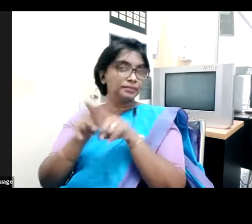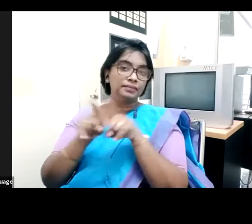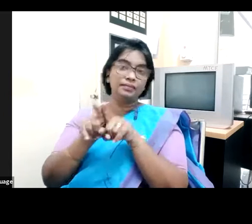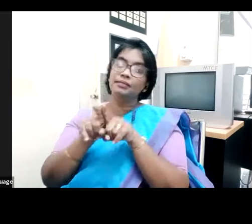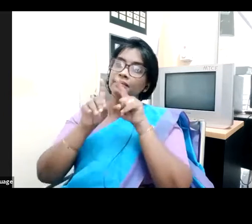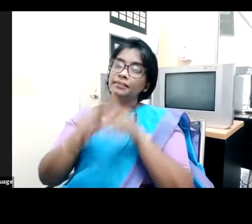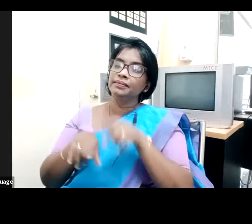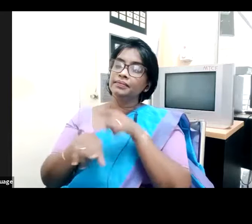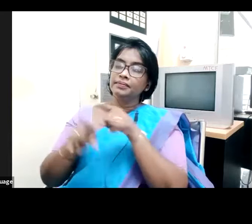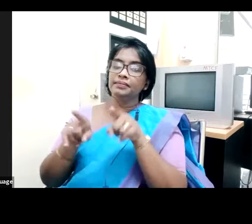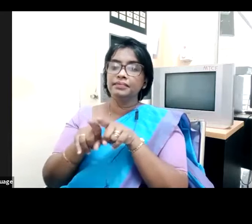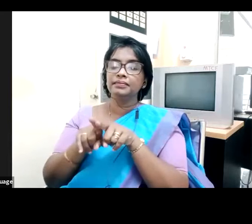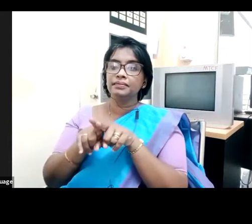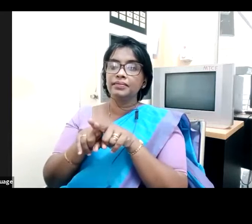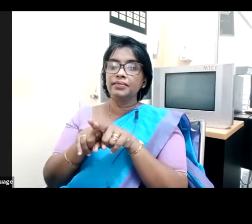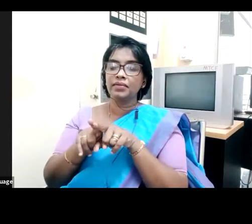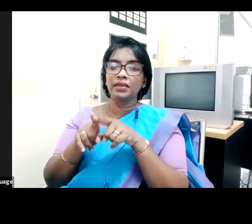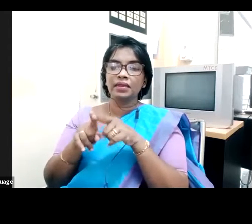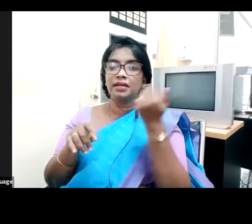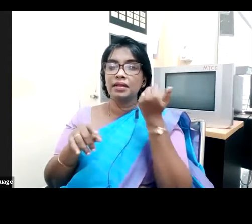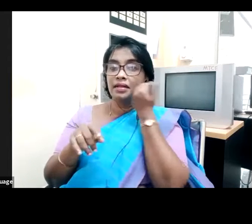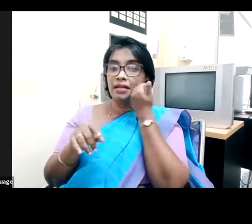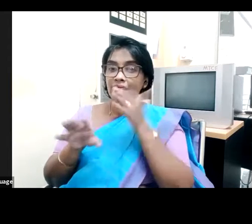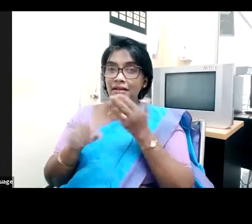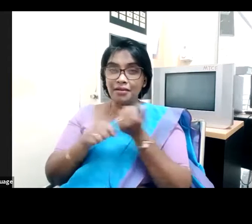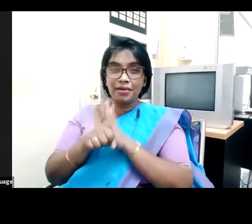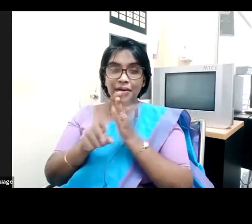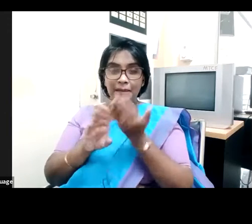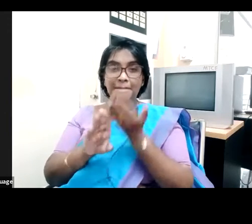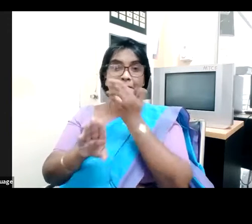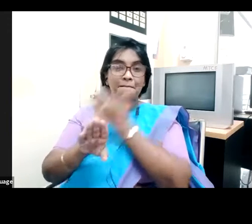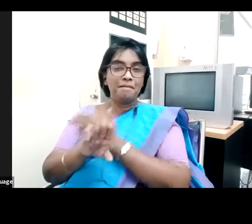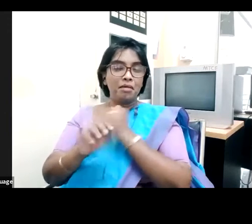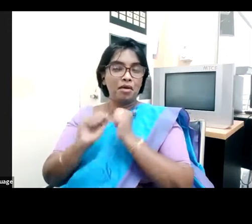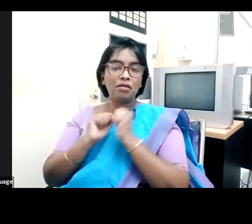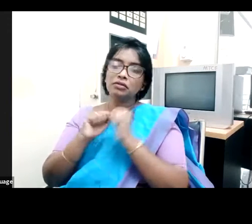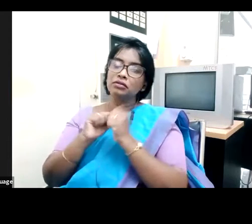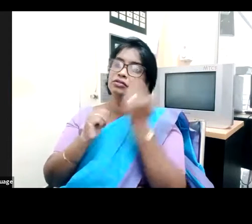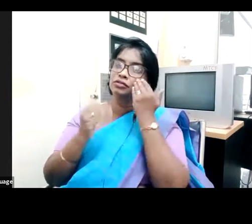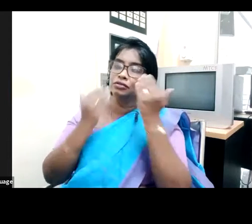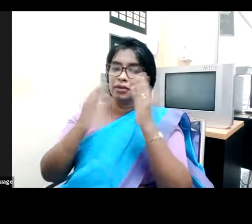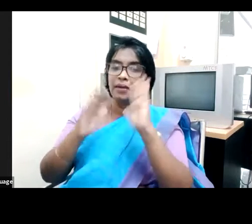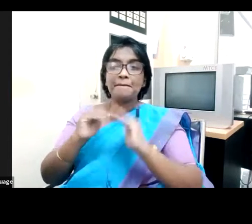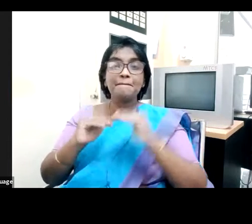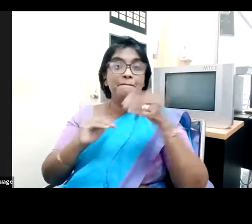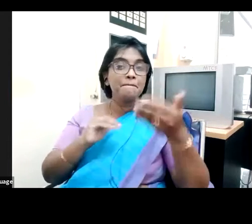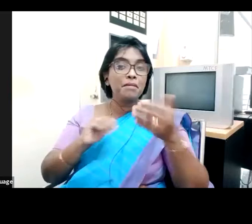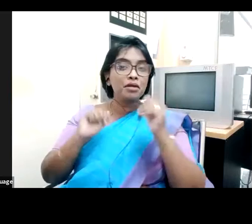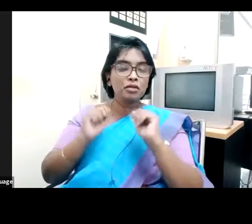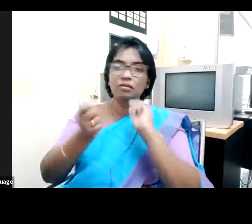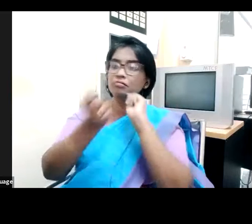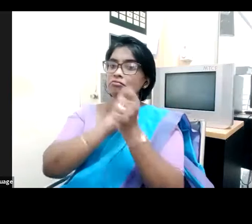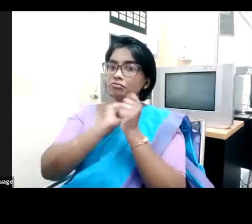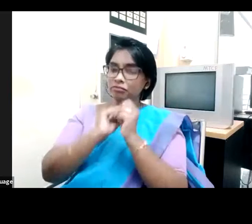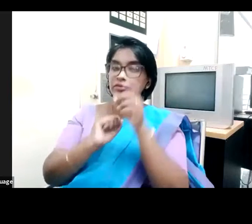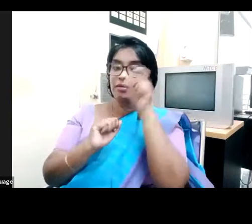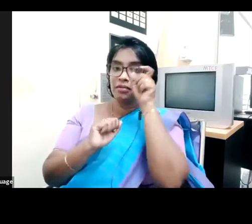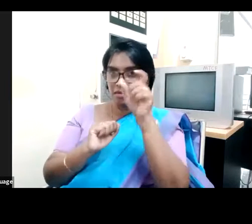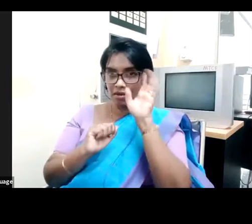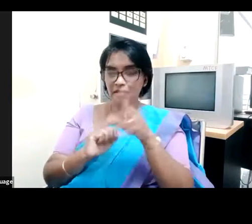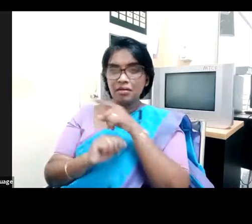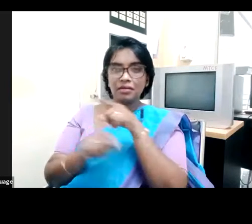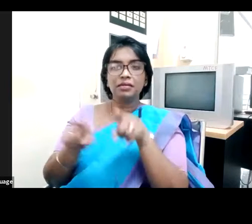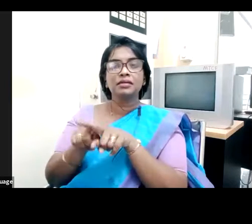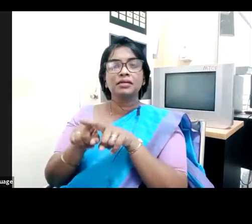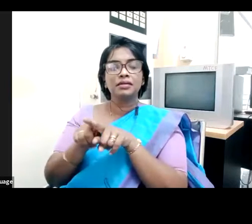possibly been any slipbacks due to the impacts of the pandemic, and find ways to progress in the next months